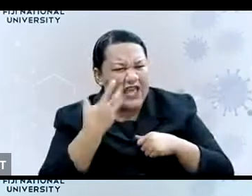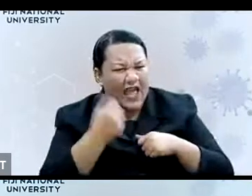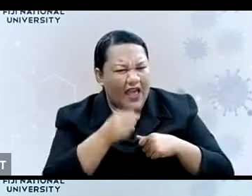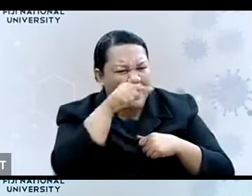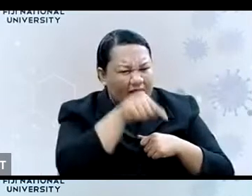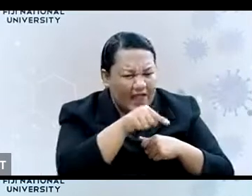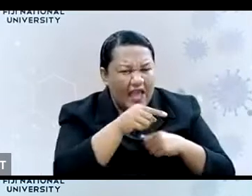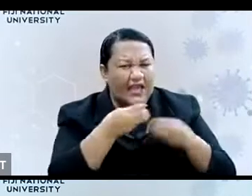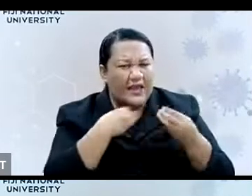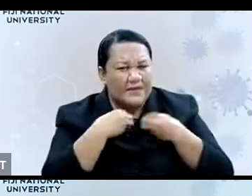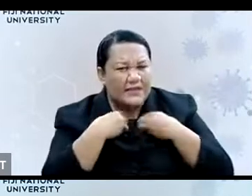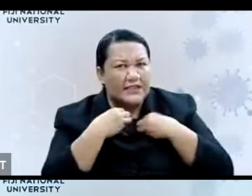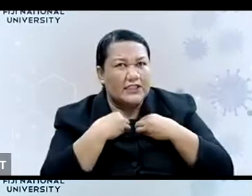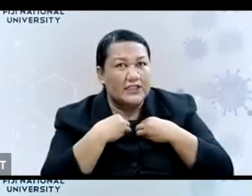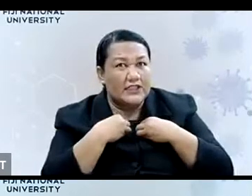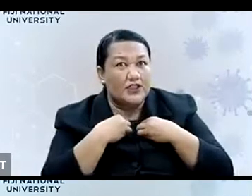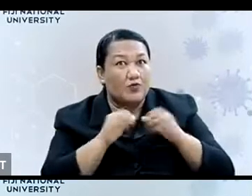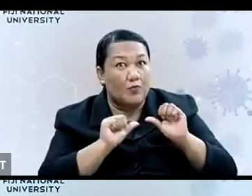business interests,